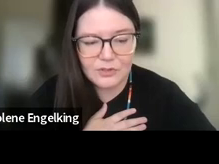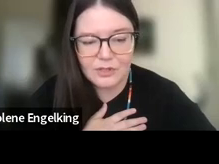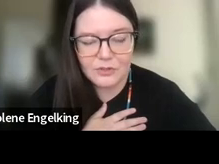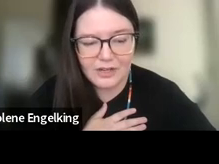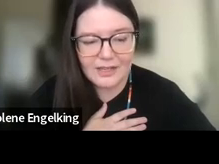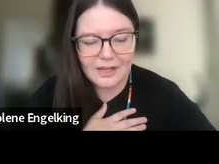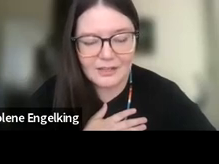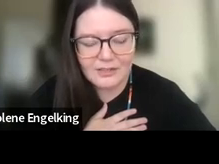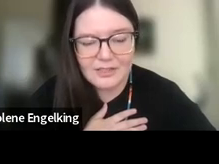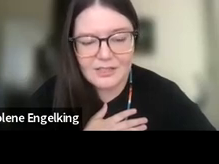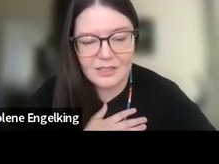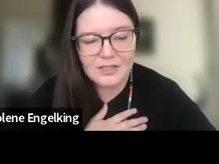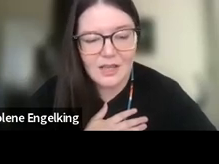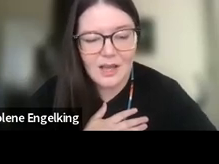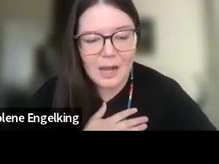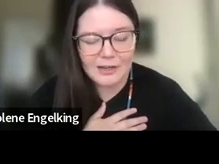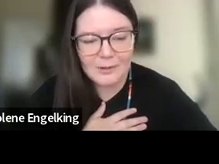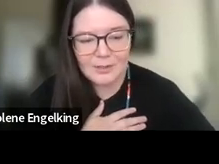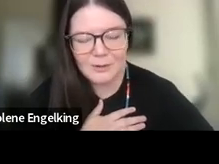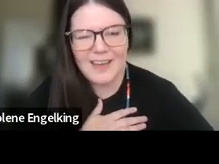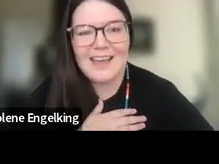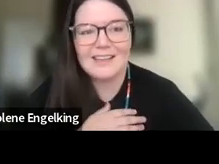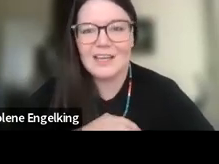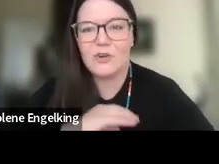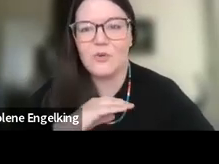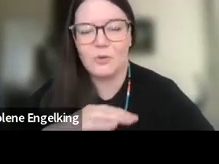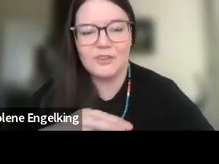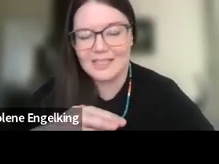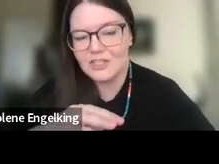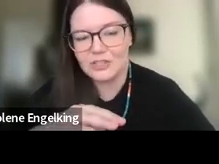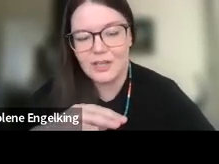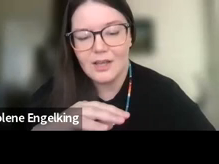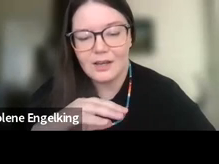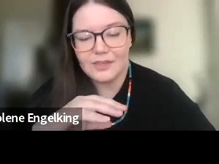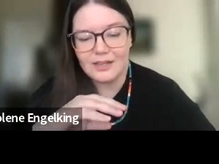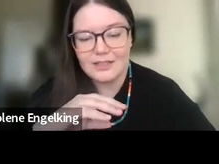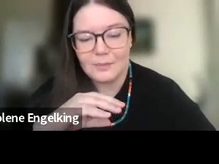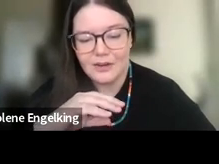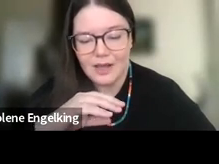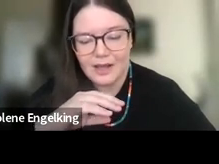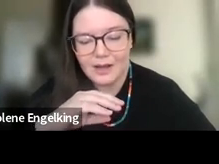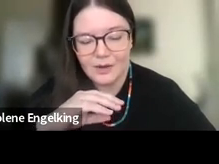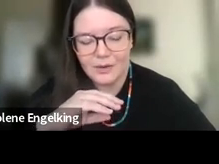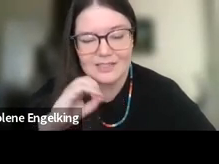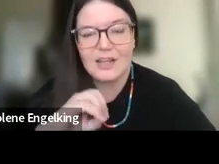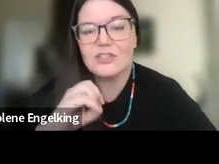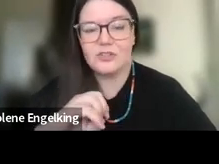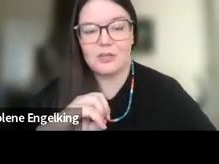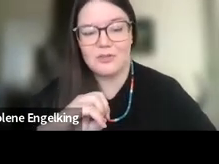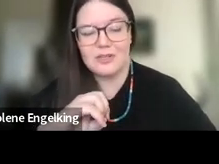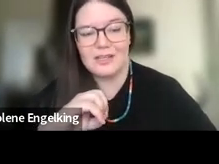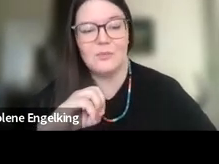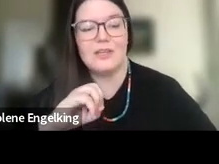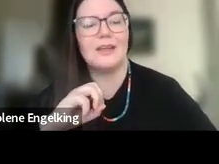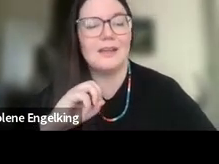people who do, you know, training and technical assistance are able to provide is that normalization of things about how it's not just